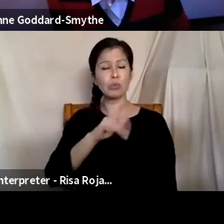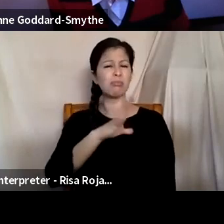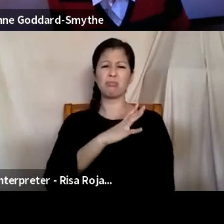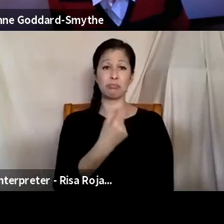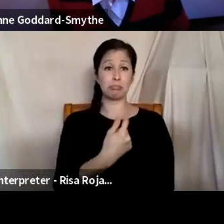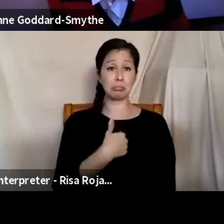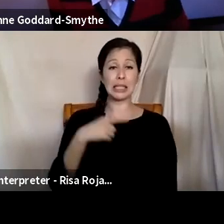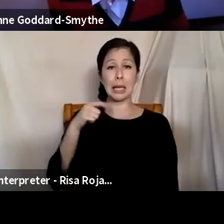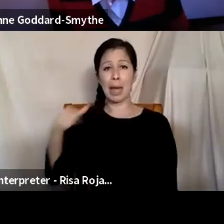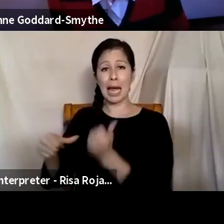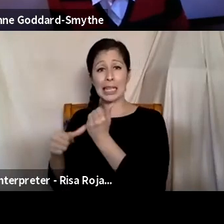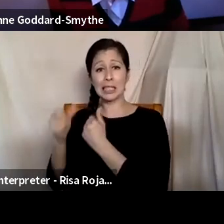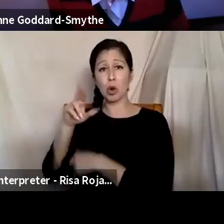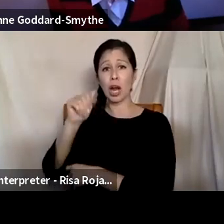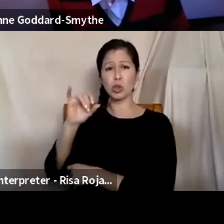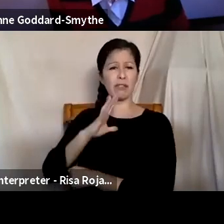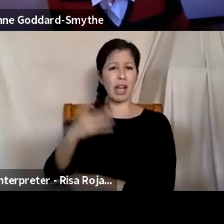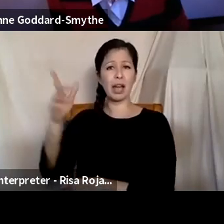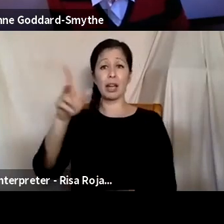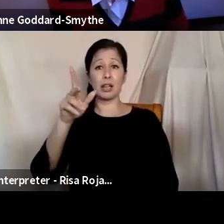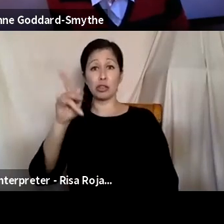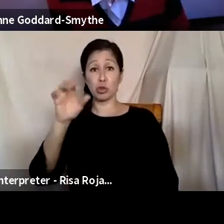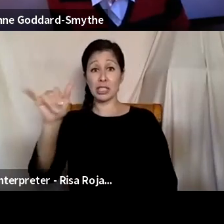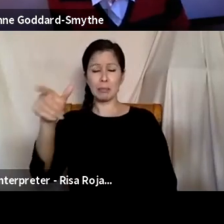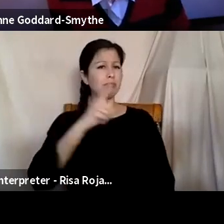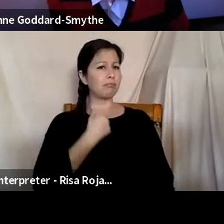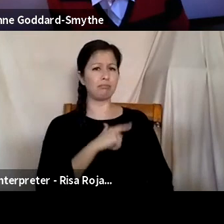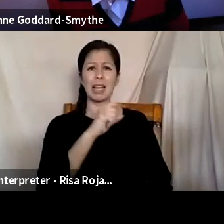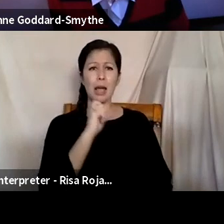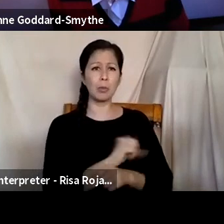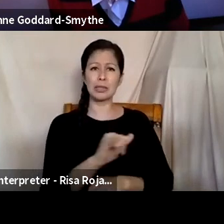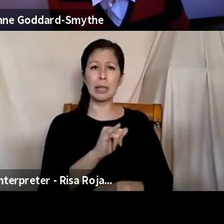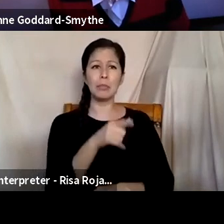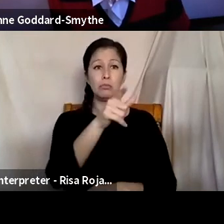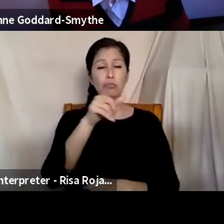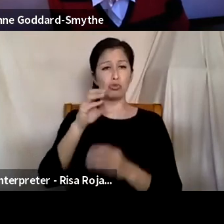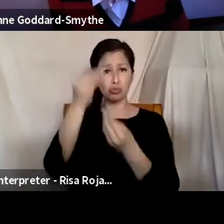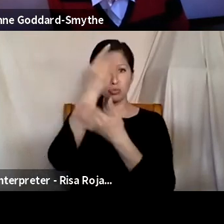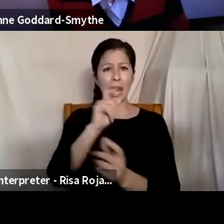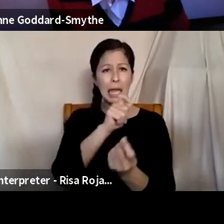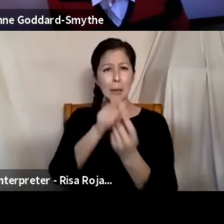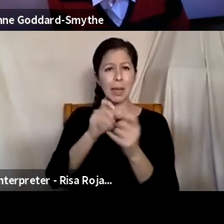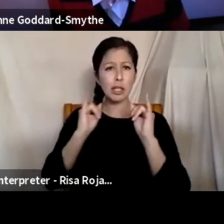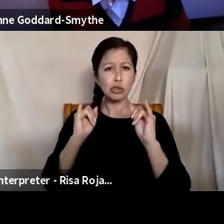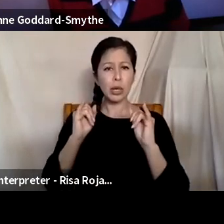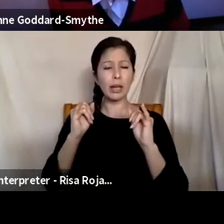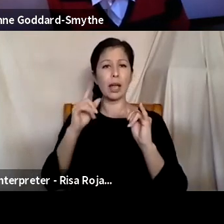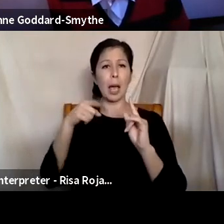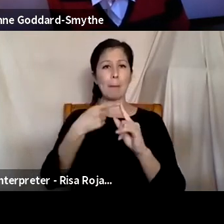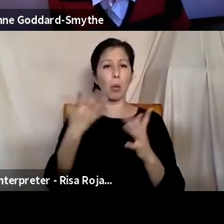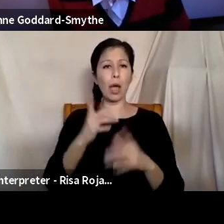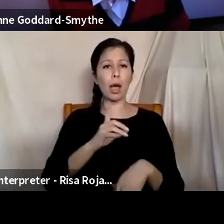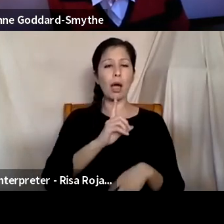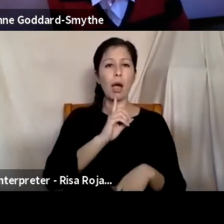absolutely. Krisha, would you agree? Absolutely. I mean, I do the same thing. Sure. And then do you put out sort of specific instructions in terms of order